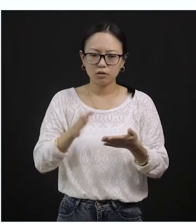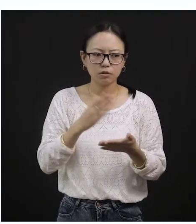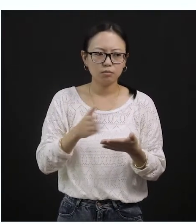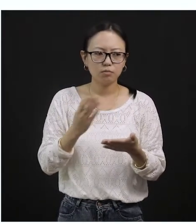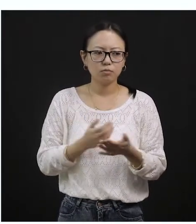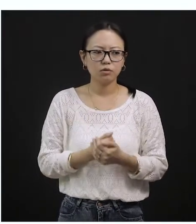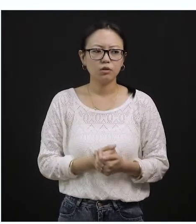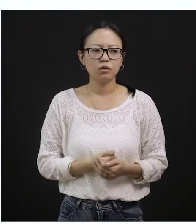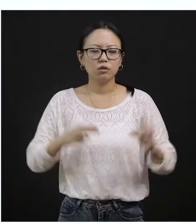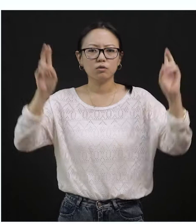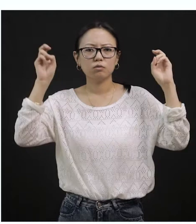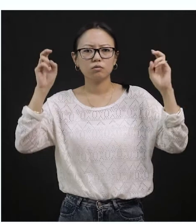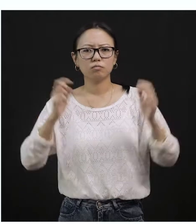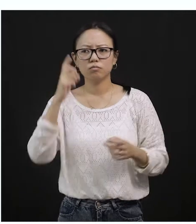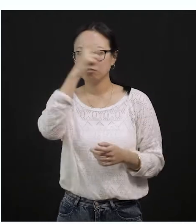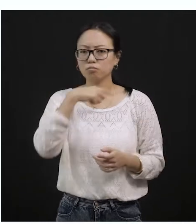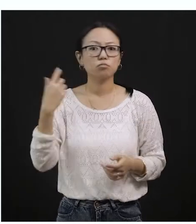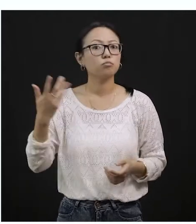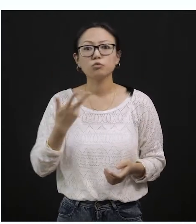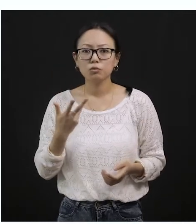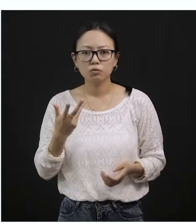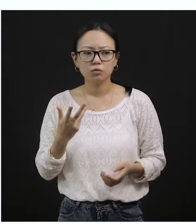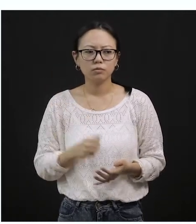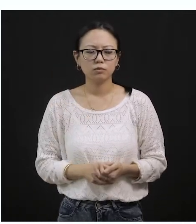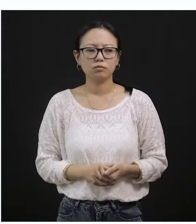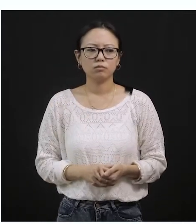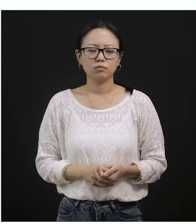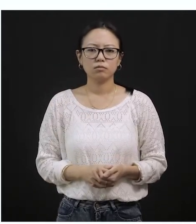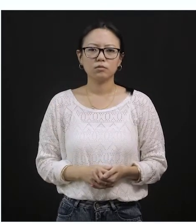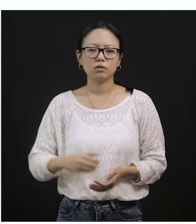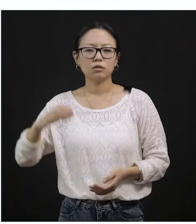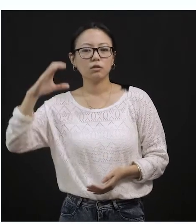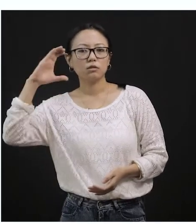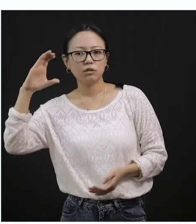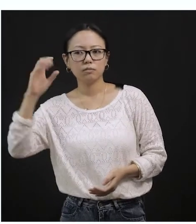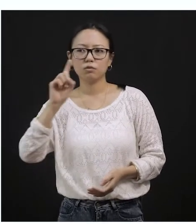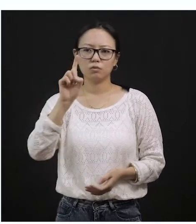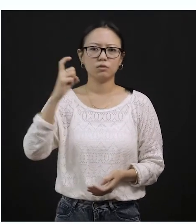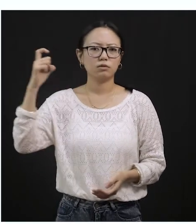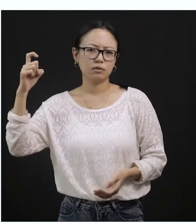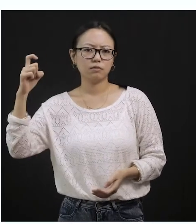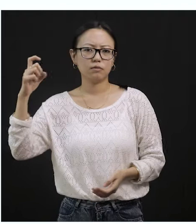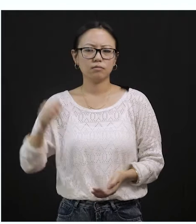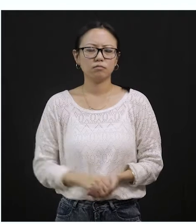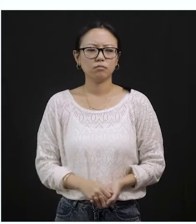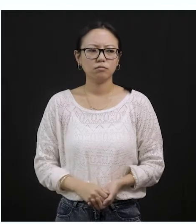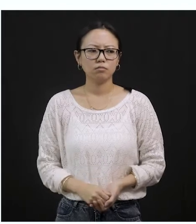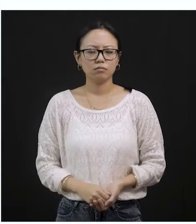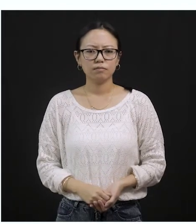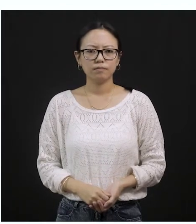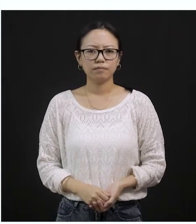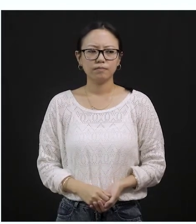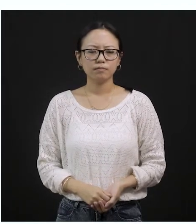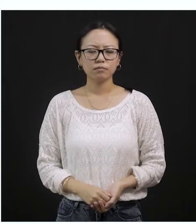right? And chapter number is 17. Is that clear, everyone? So do not get confused. It's the same thing only. All right. So